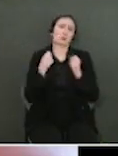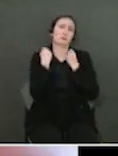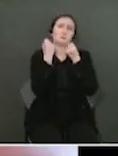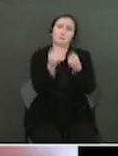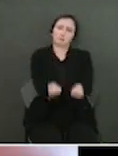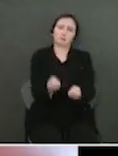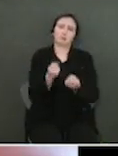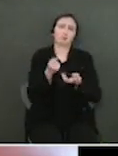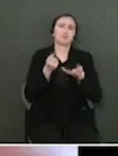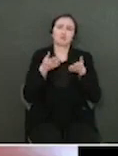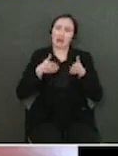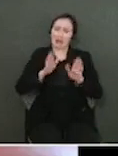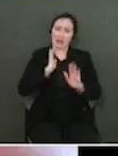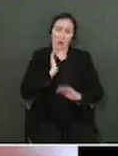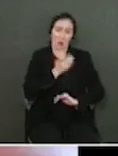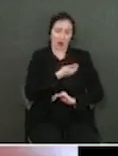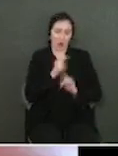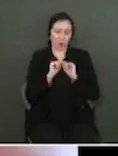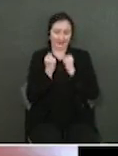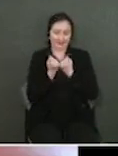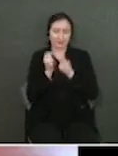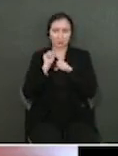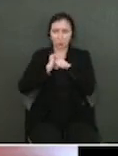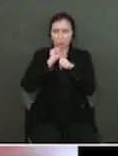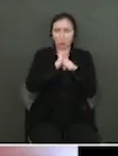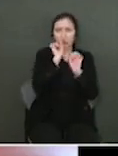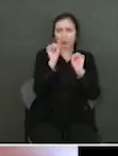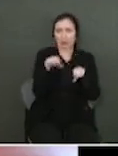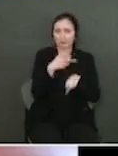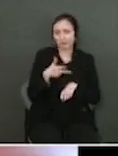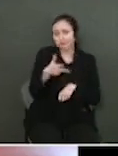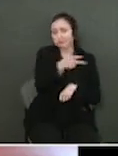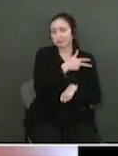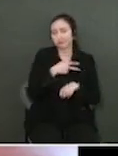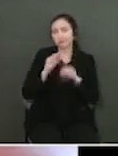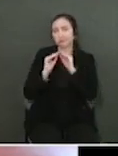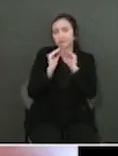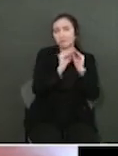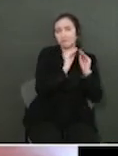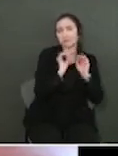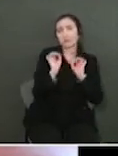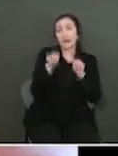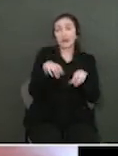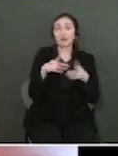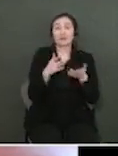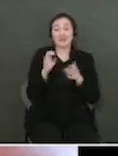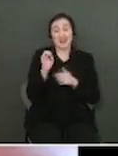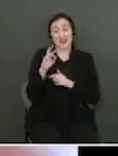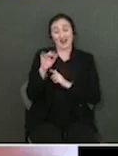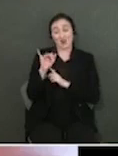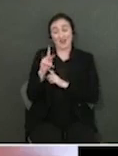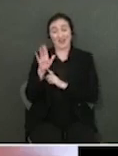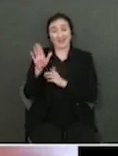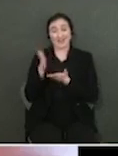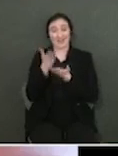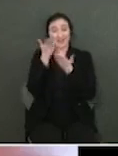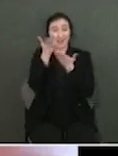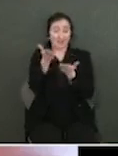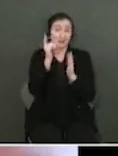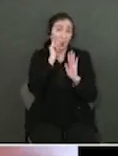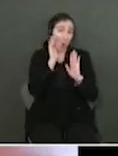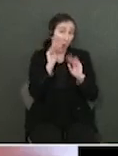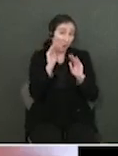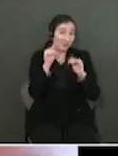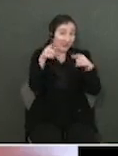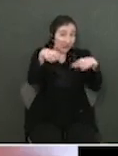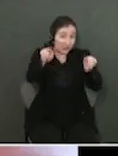to get around. I would reiterate Eric's suggestions. I hope everybody takes an opportunity to dust off their